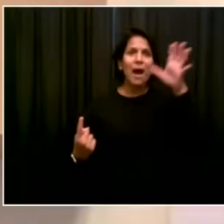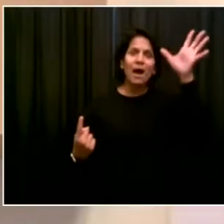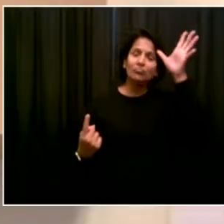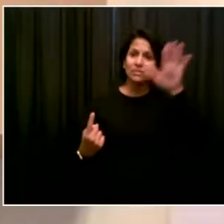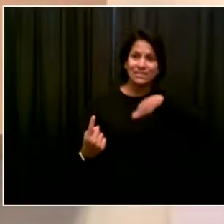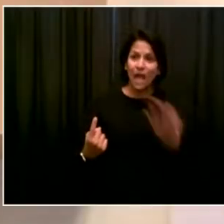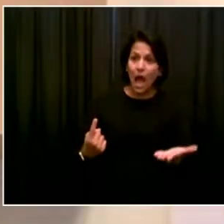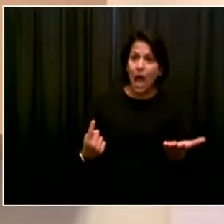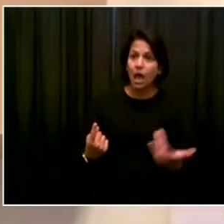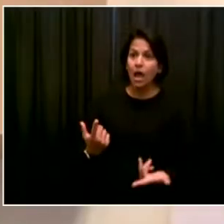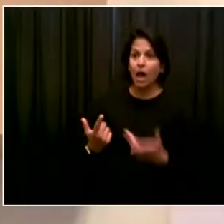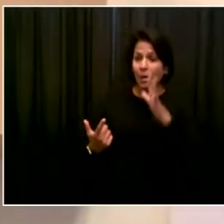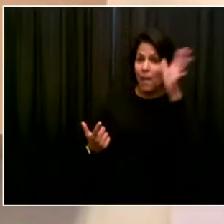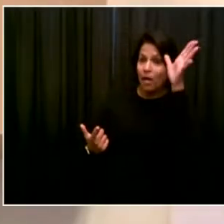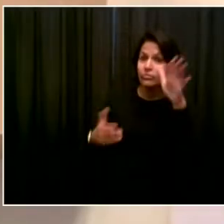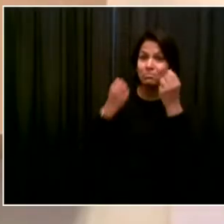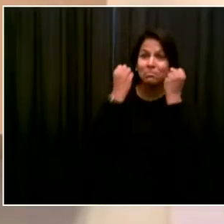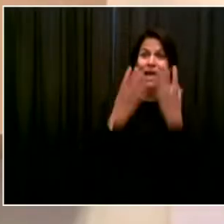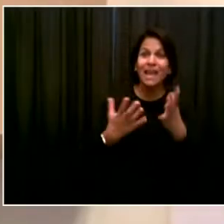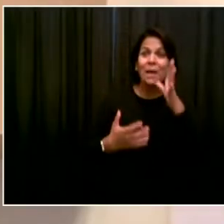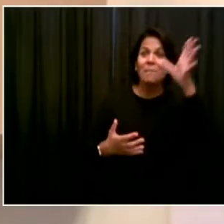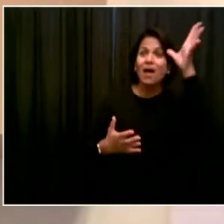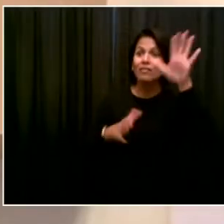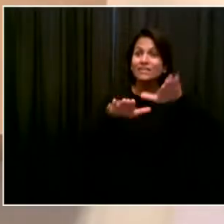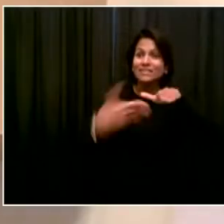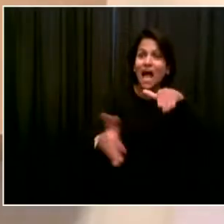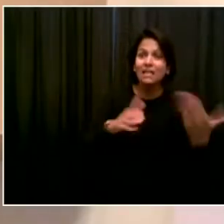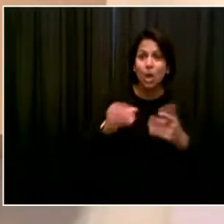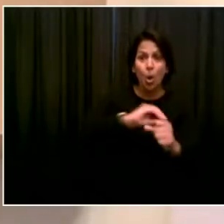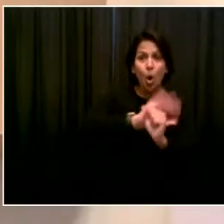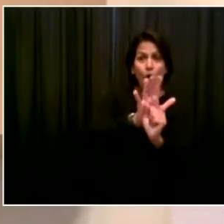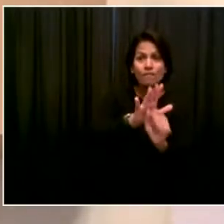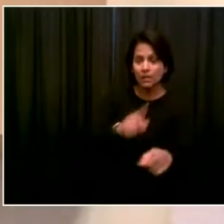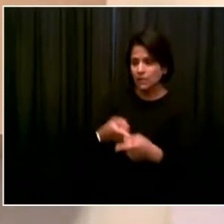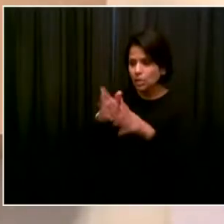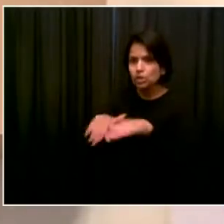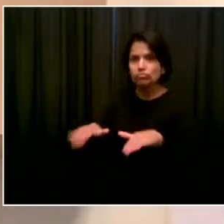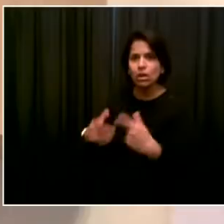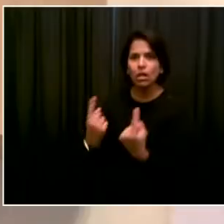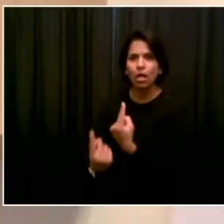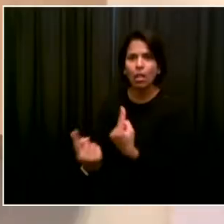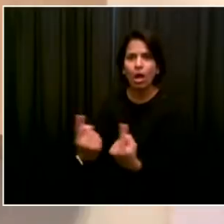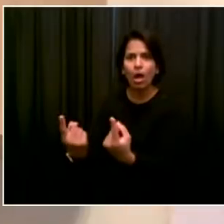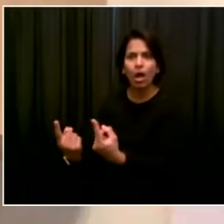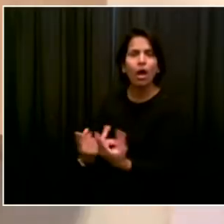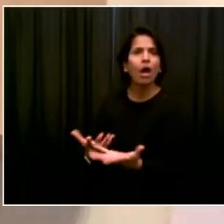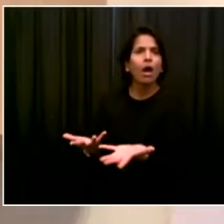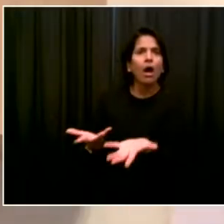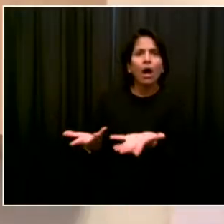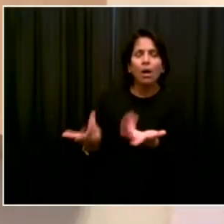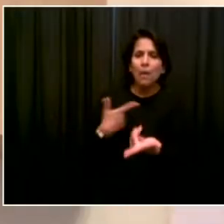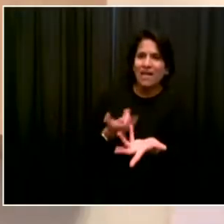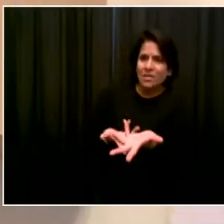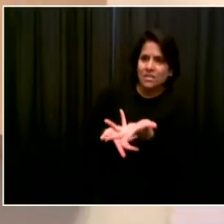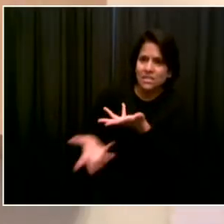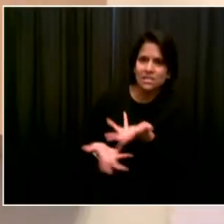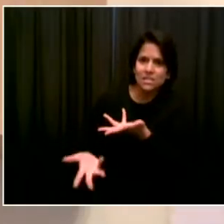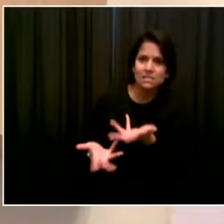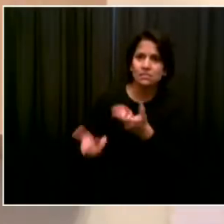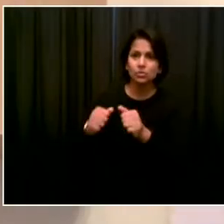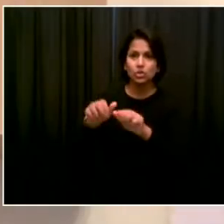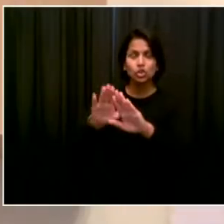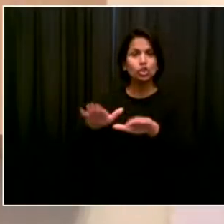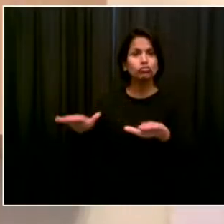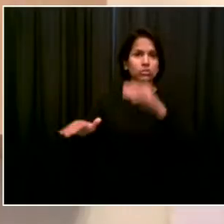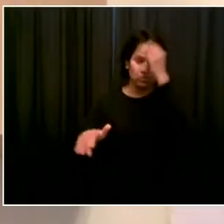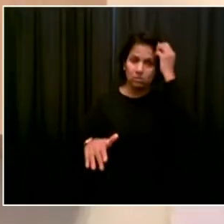also unfortunate has been the opposite, parents who have had children with even mild or moderate infections, but weeks or months later, wondering